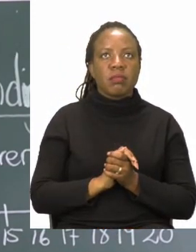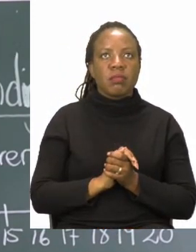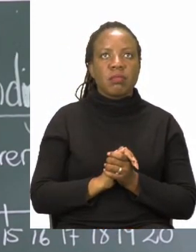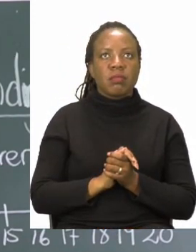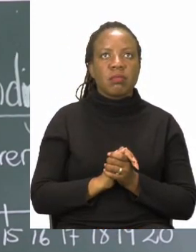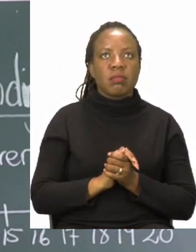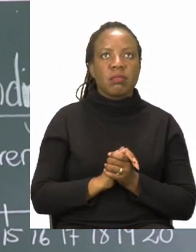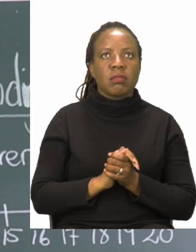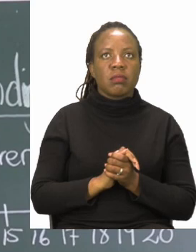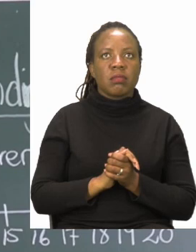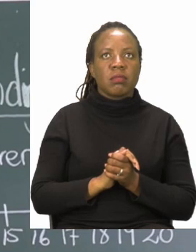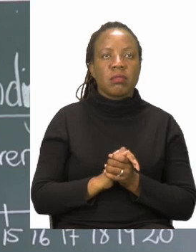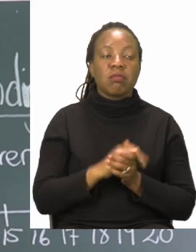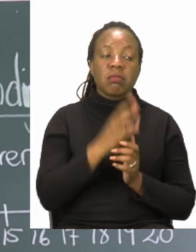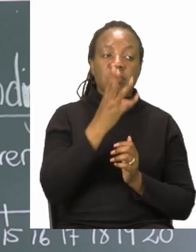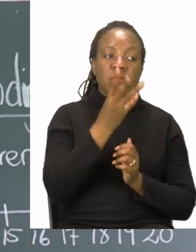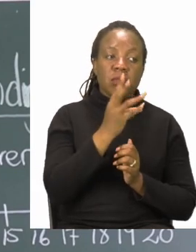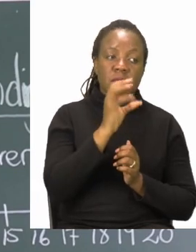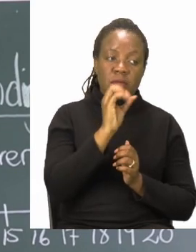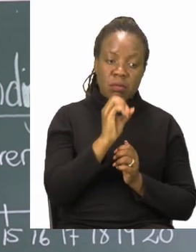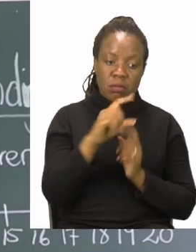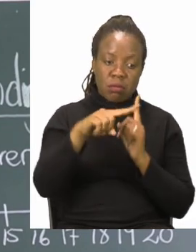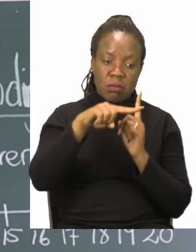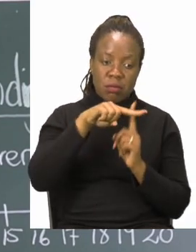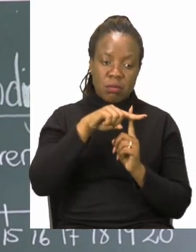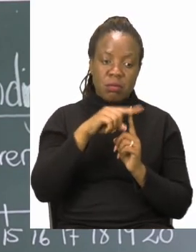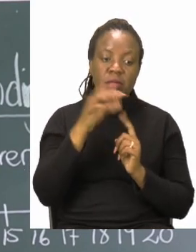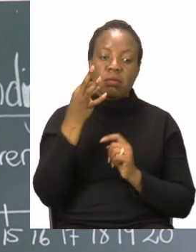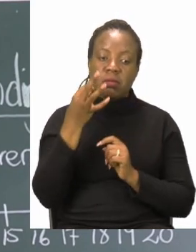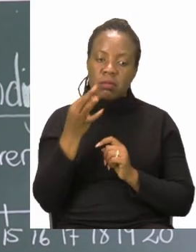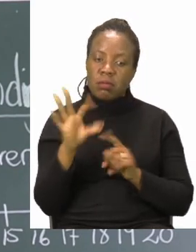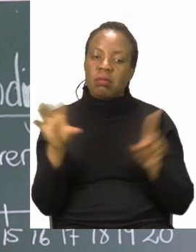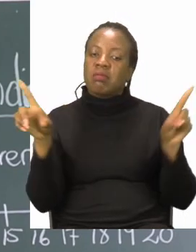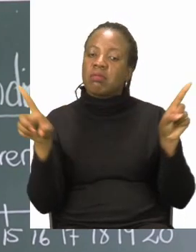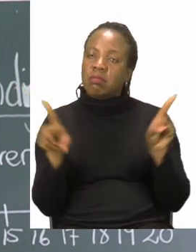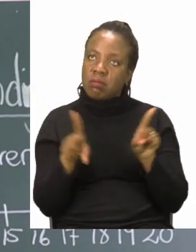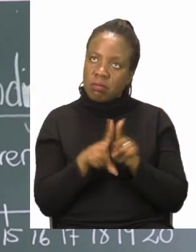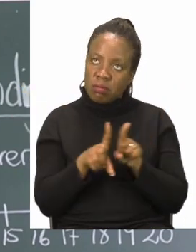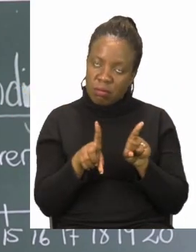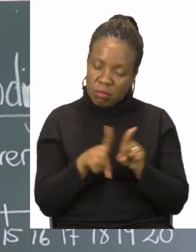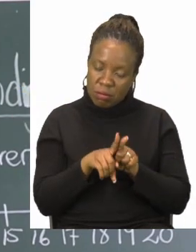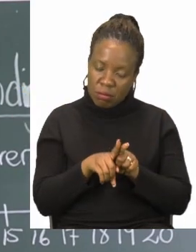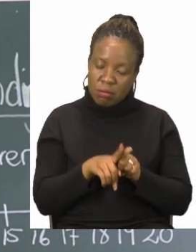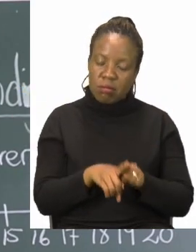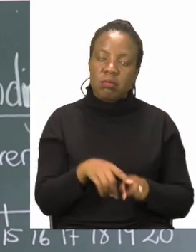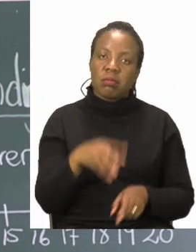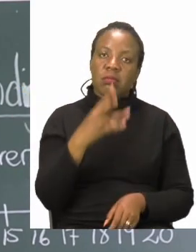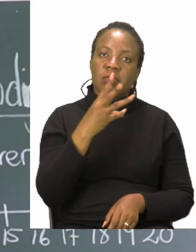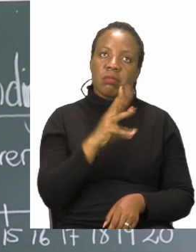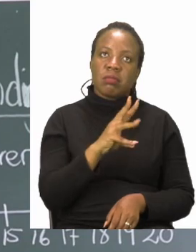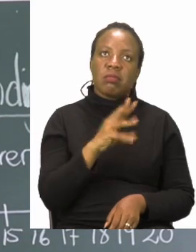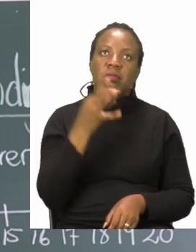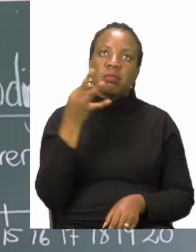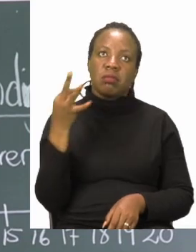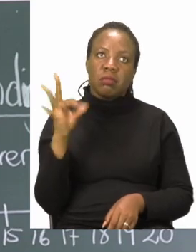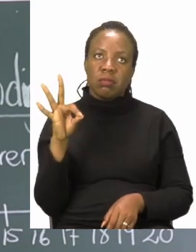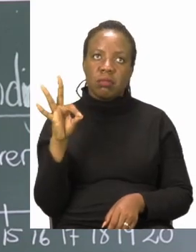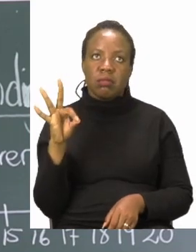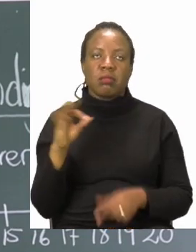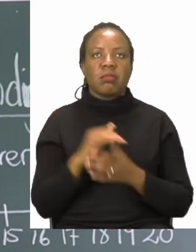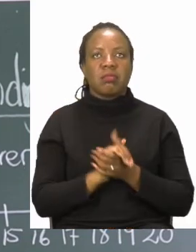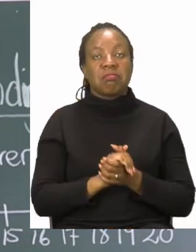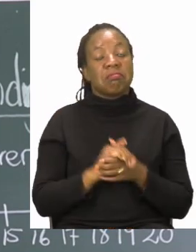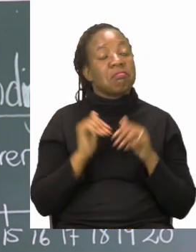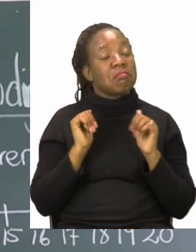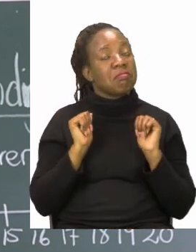say 60 plus 9, then it equals to 69.